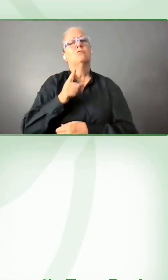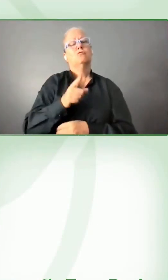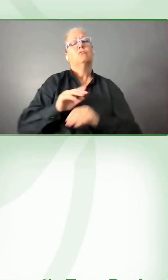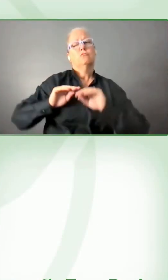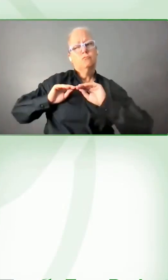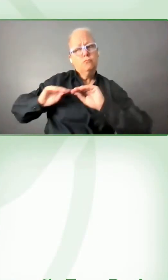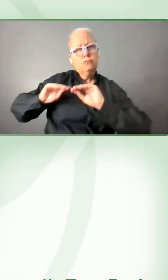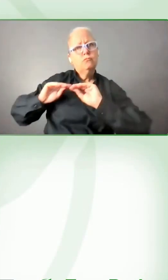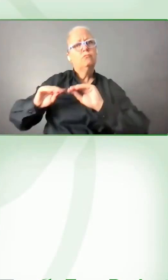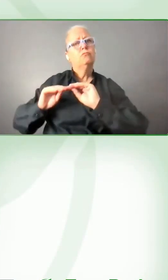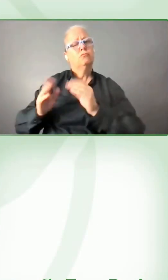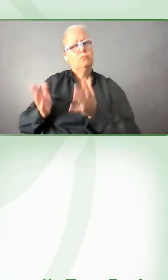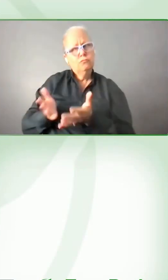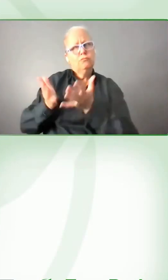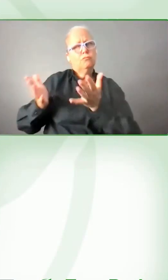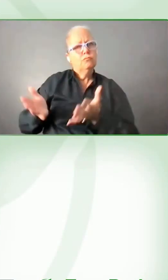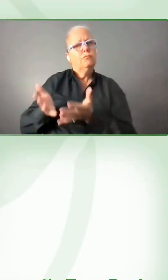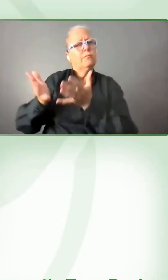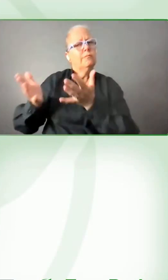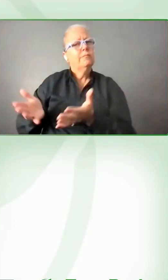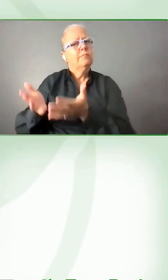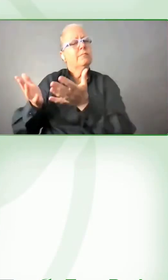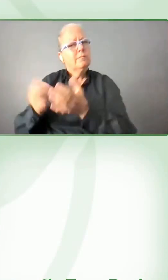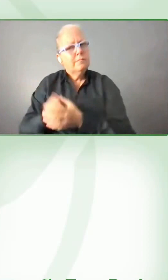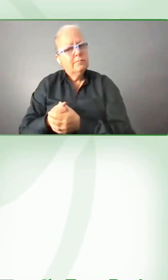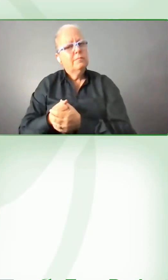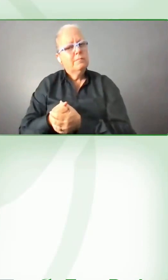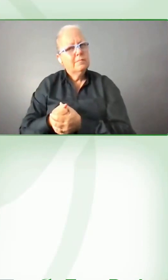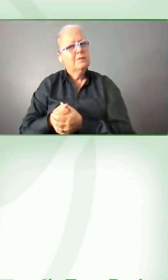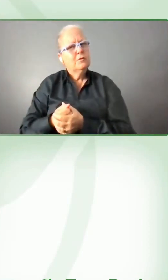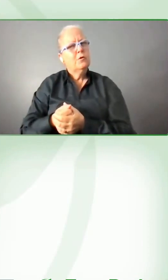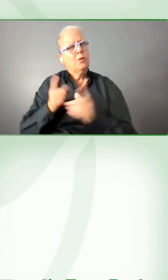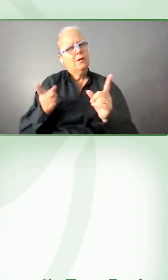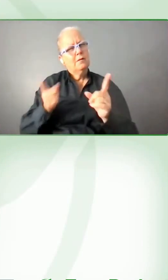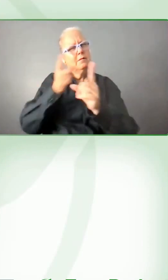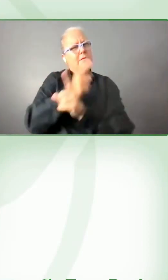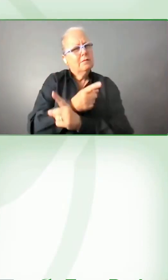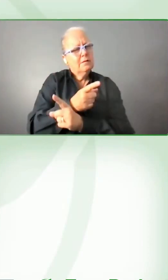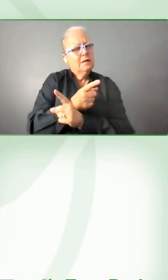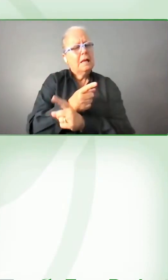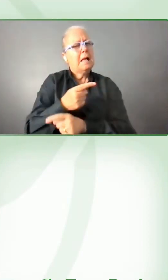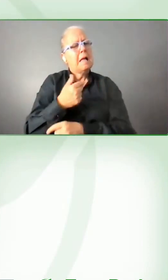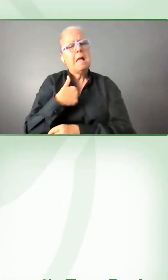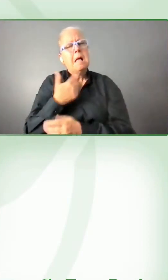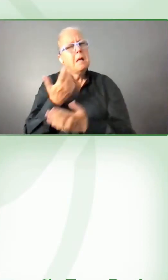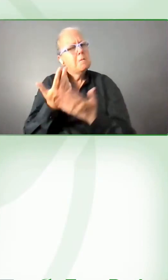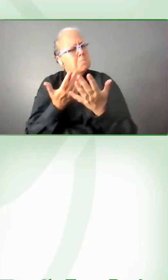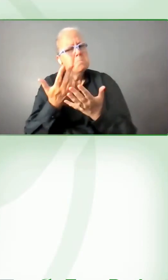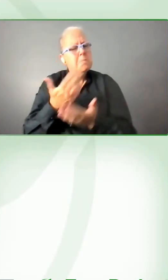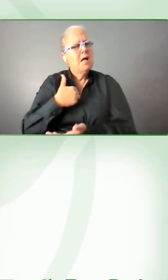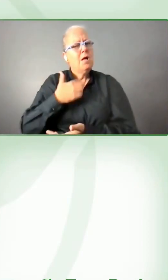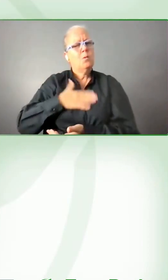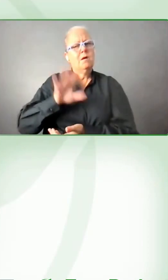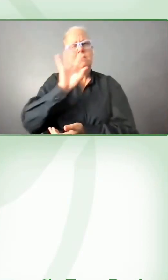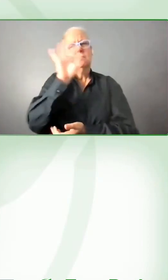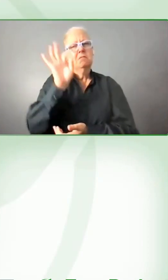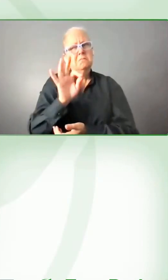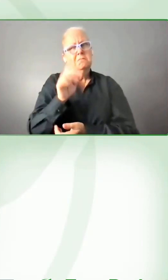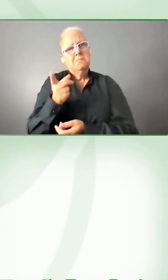do that, but this way around. Is there reasons why it can't happen? Thank